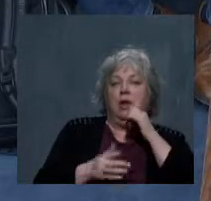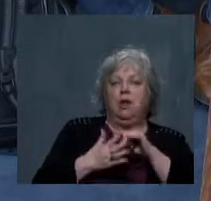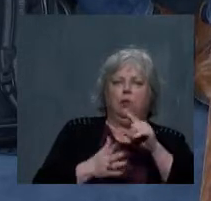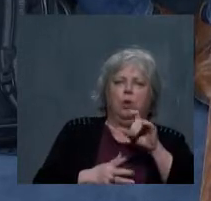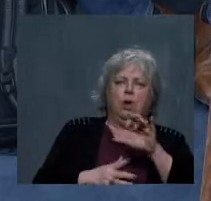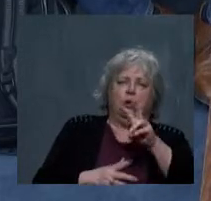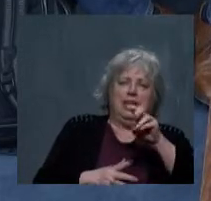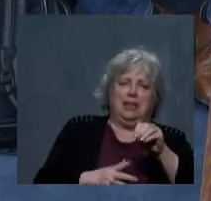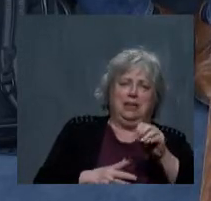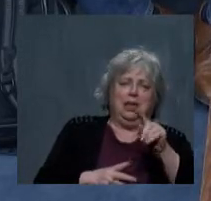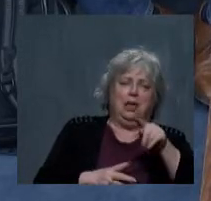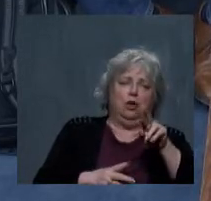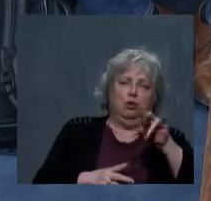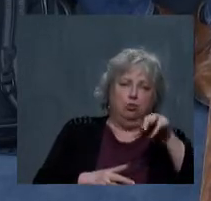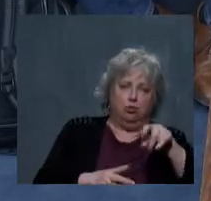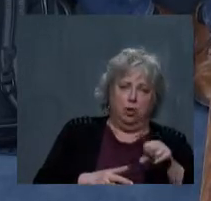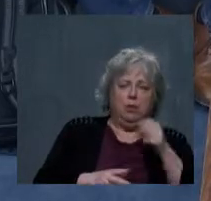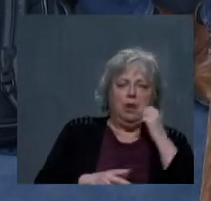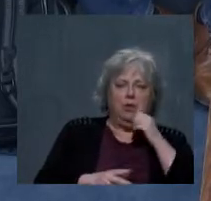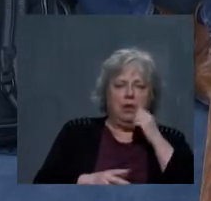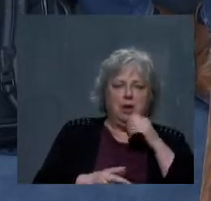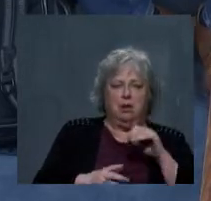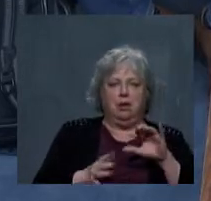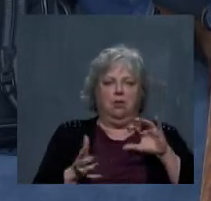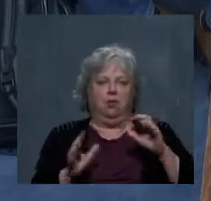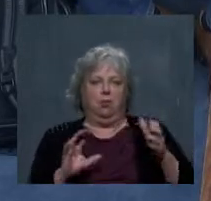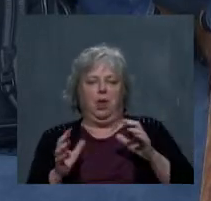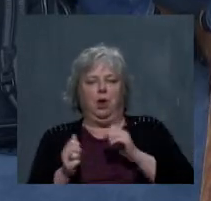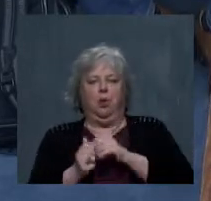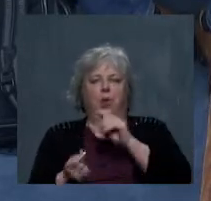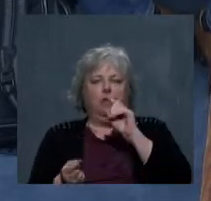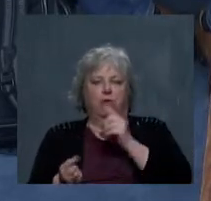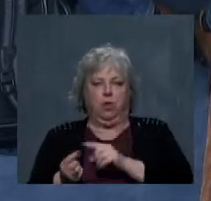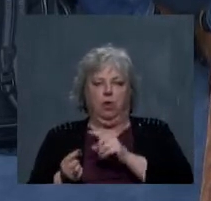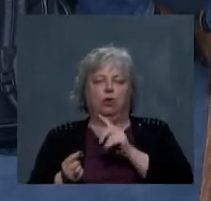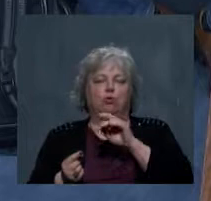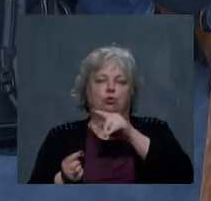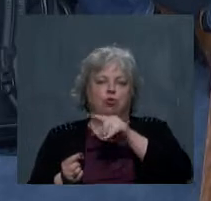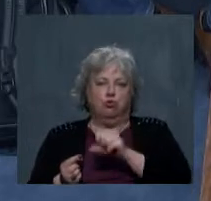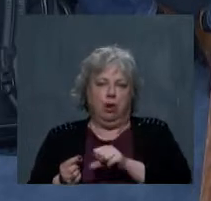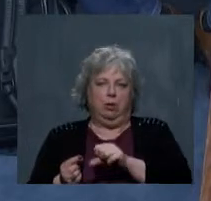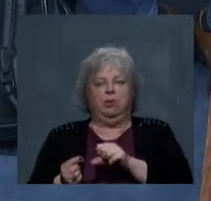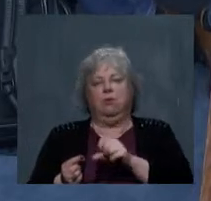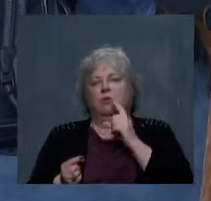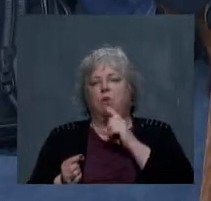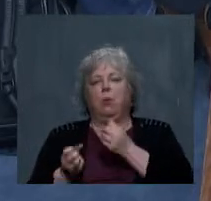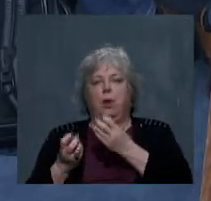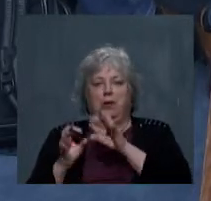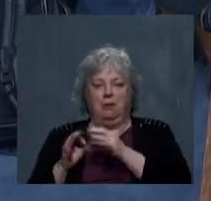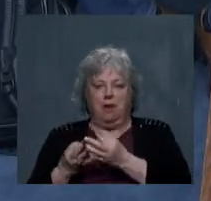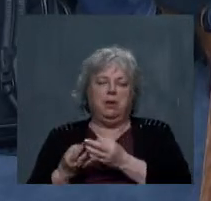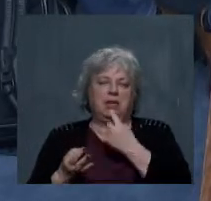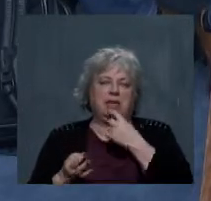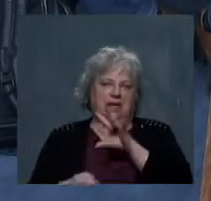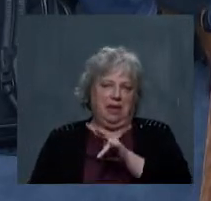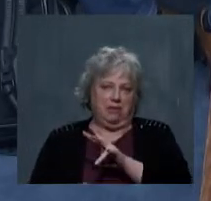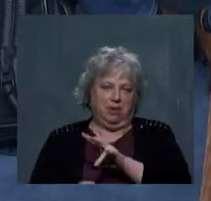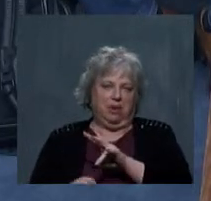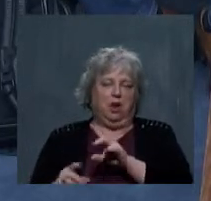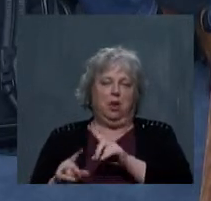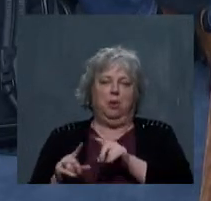day. Now you compare that to lesser trips for multifamily, 7 trips per day, but on this